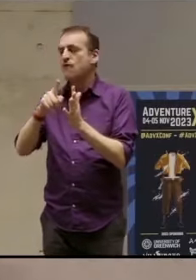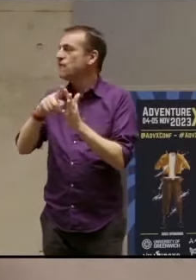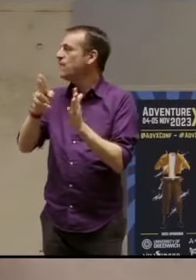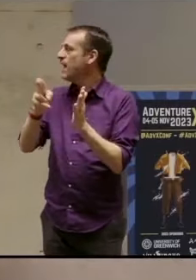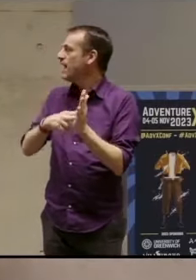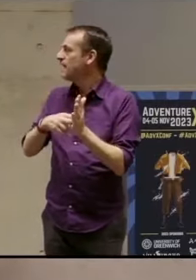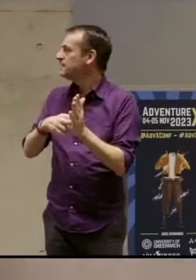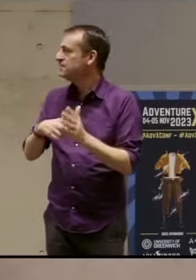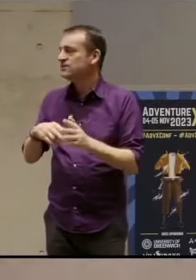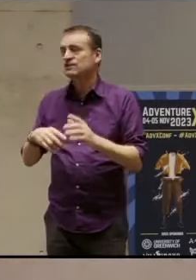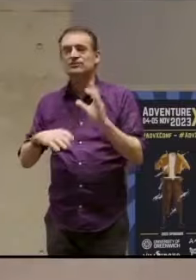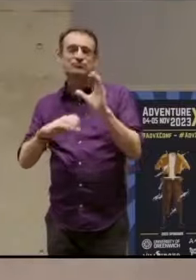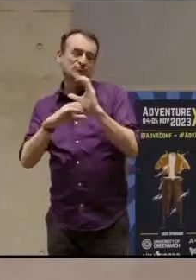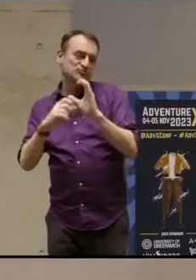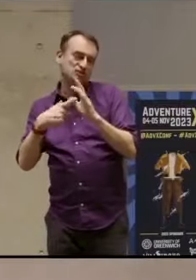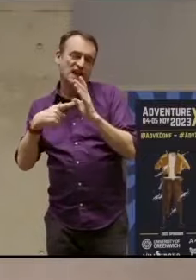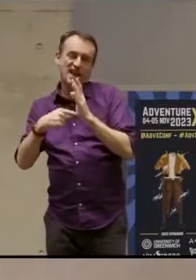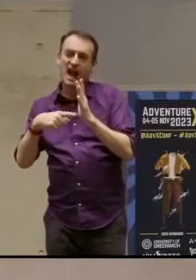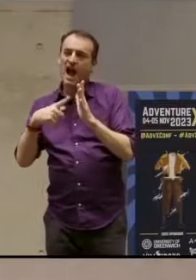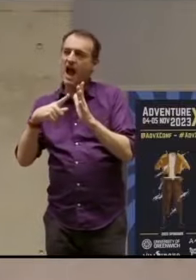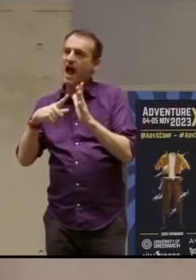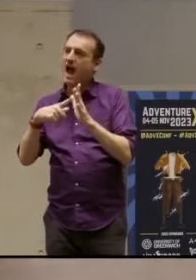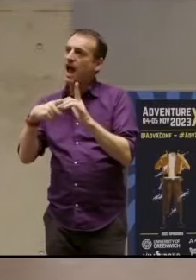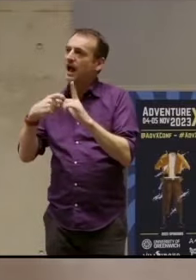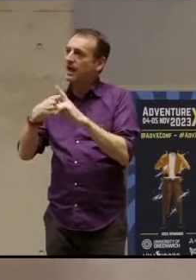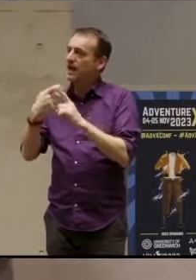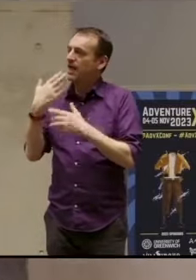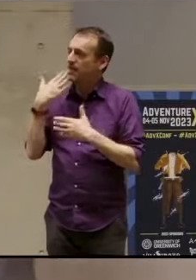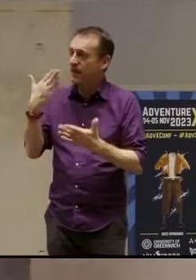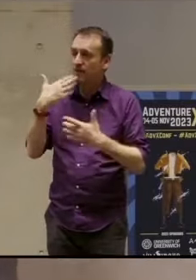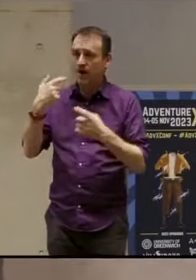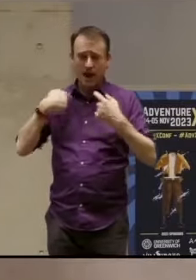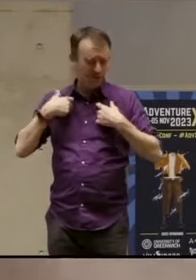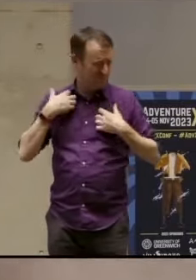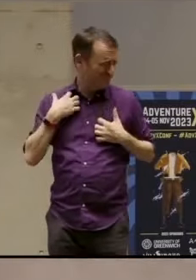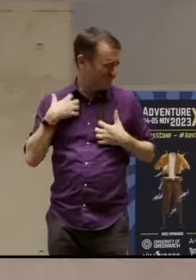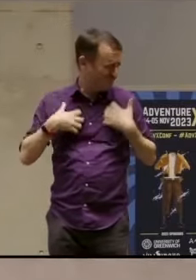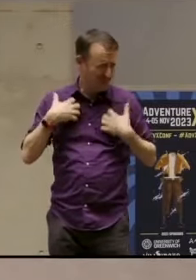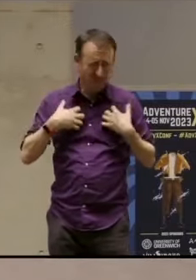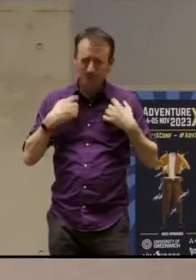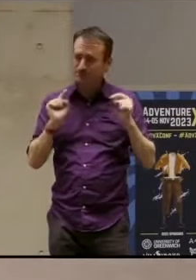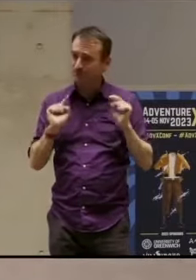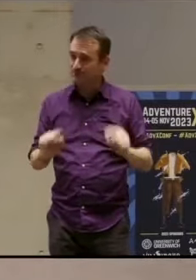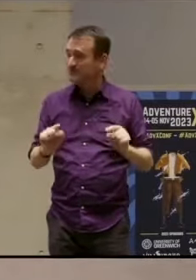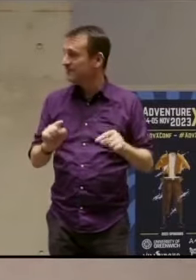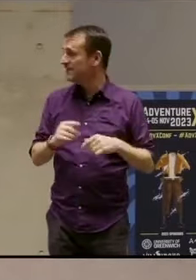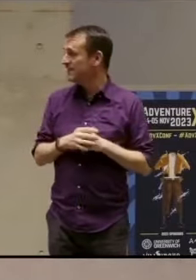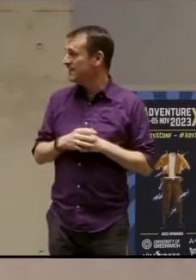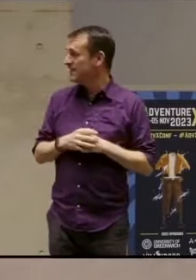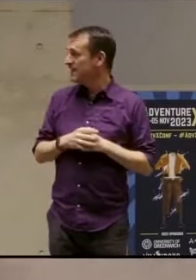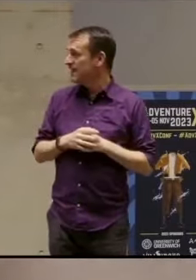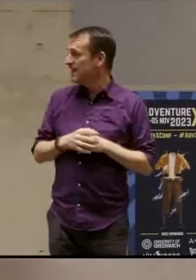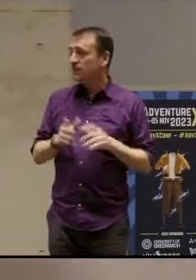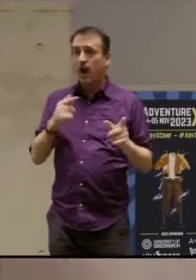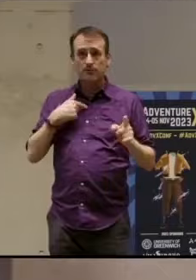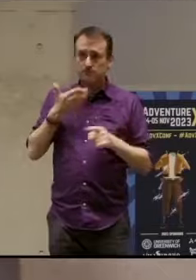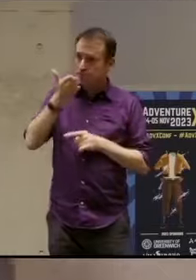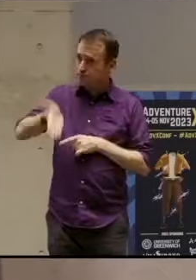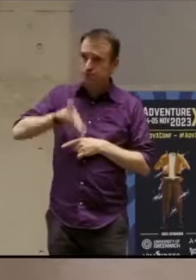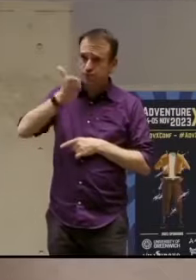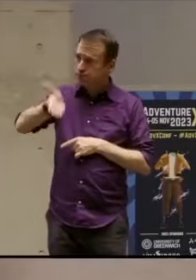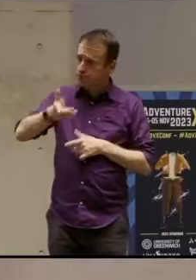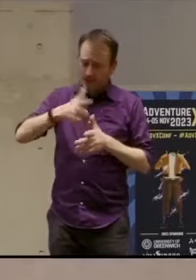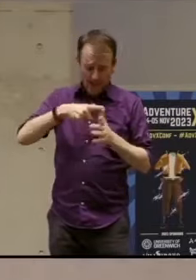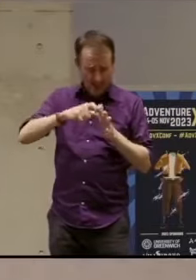you. Hi, everyone. It's so exciting to be here. Like, we've been following AdventureX for so many years now.